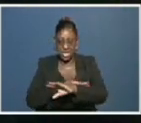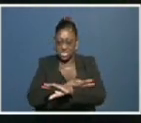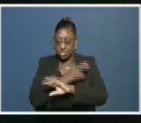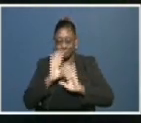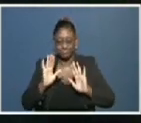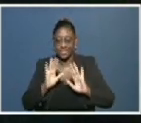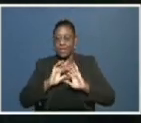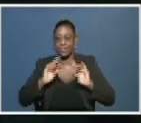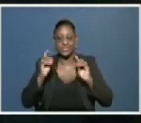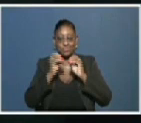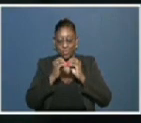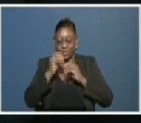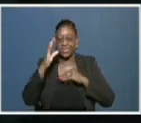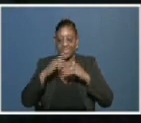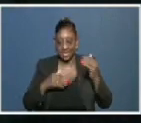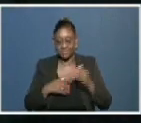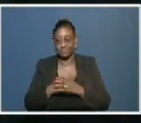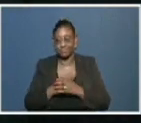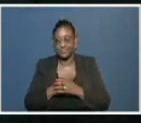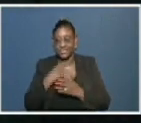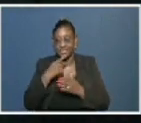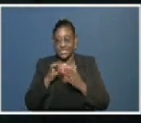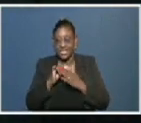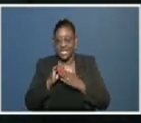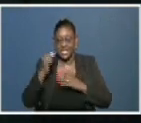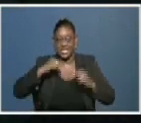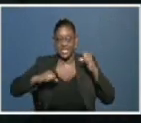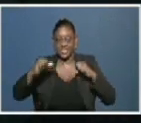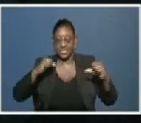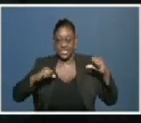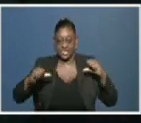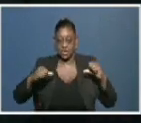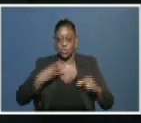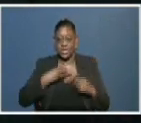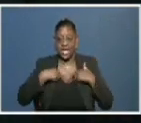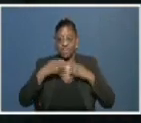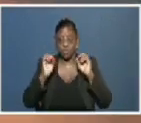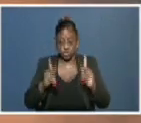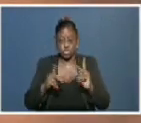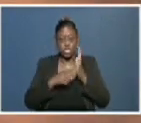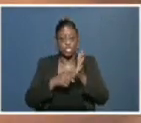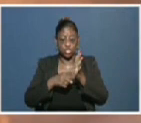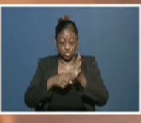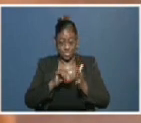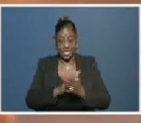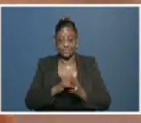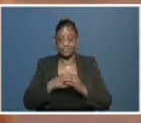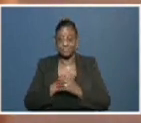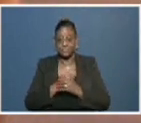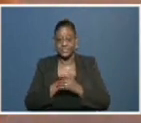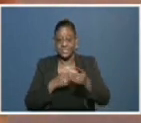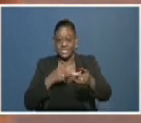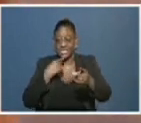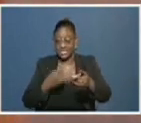you know, there's so much more to it. And in theater, we have the opportunity to show that. Burrows is one of the